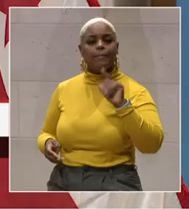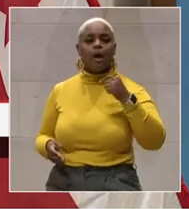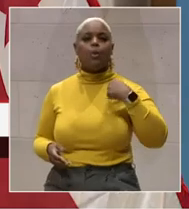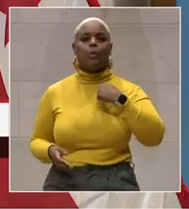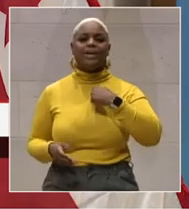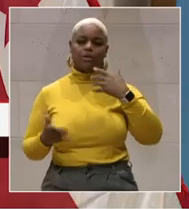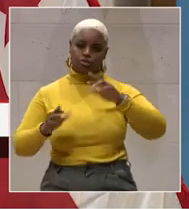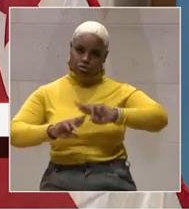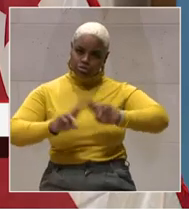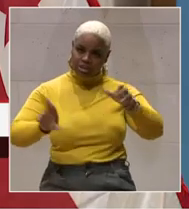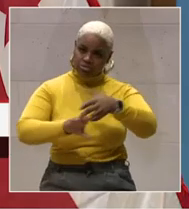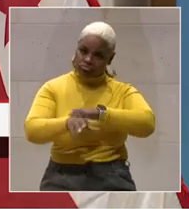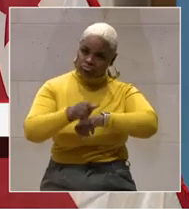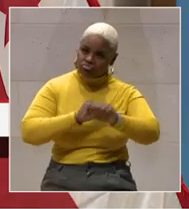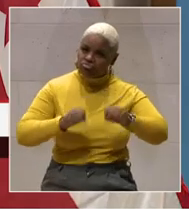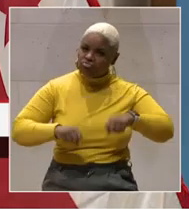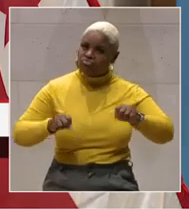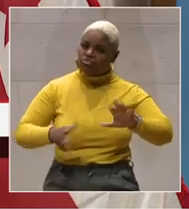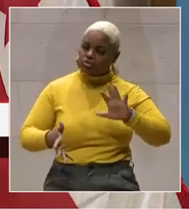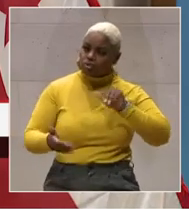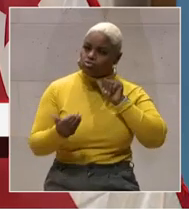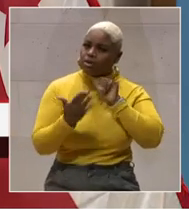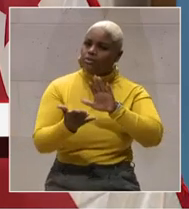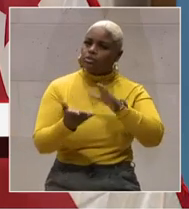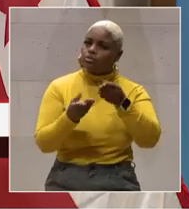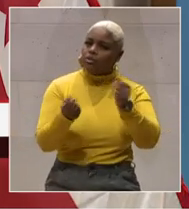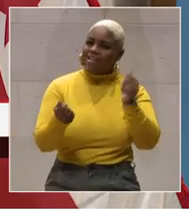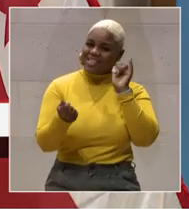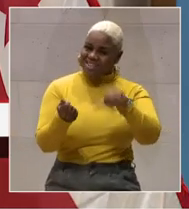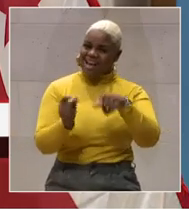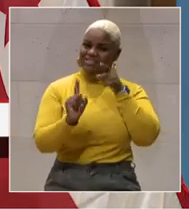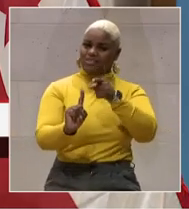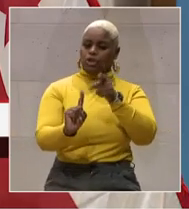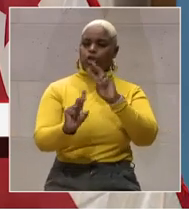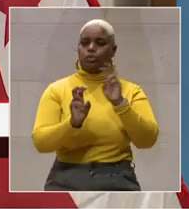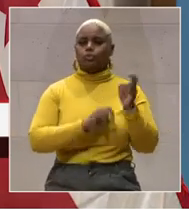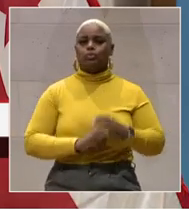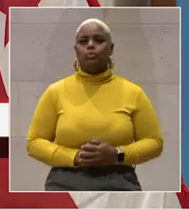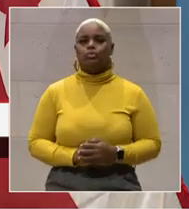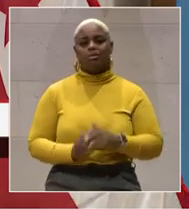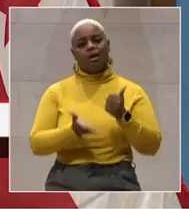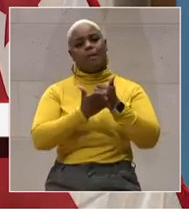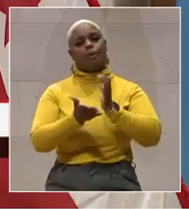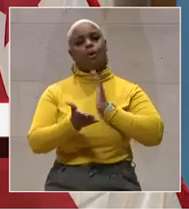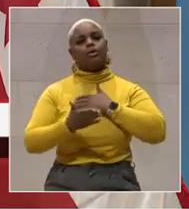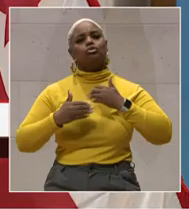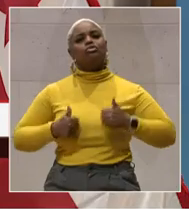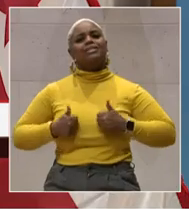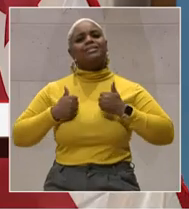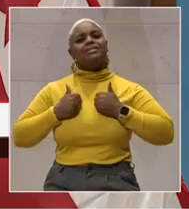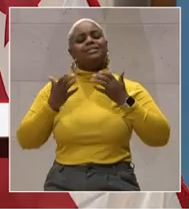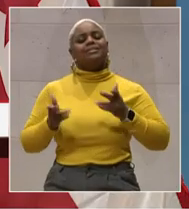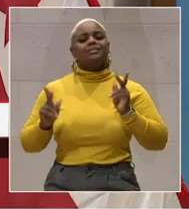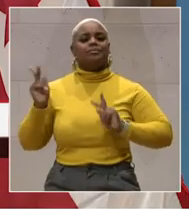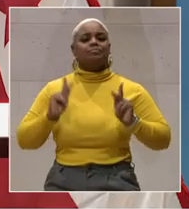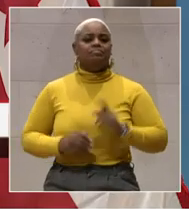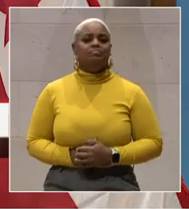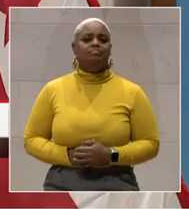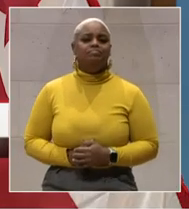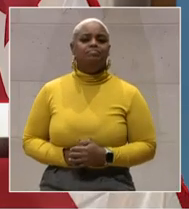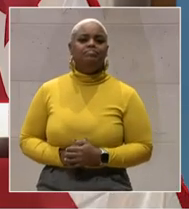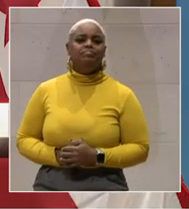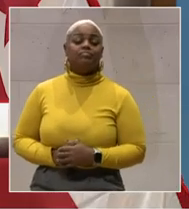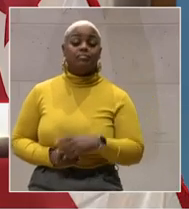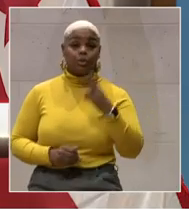necessary partnerships to solve the issue for our own residents. For 2 years, NLC has